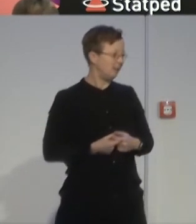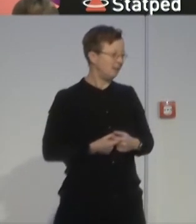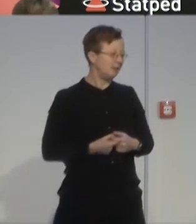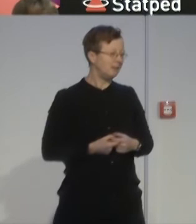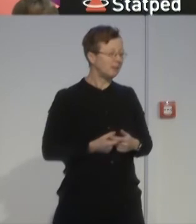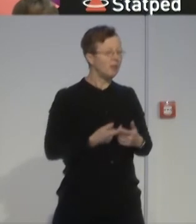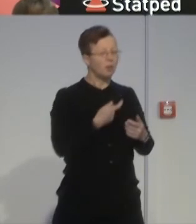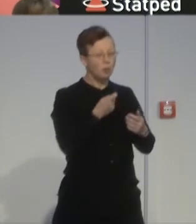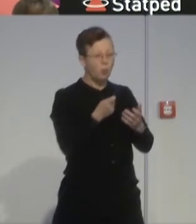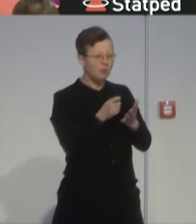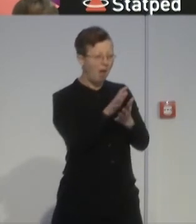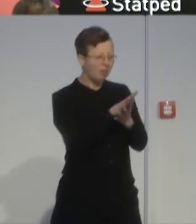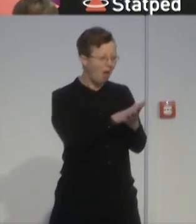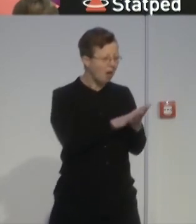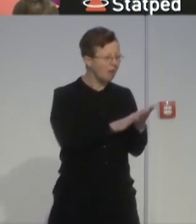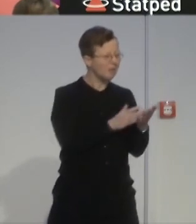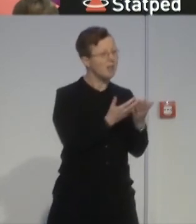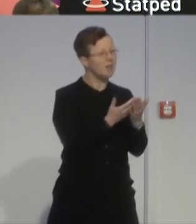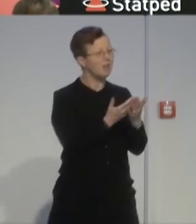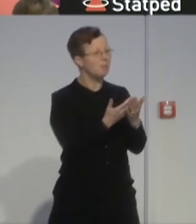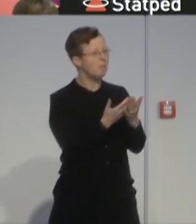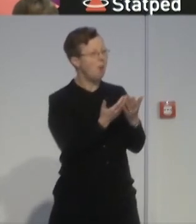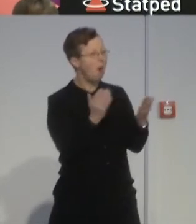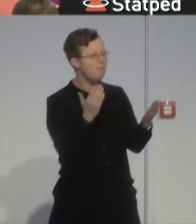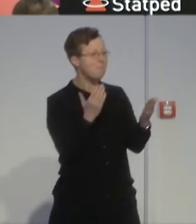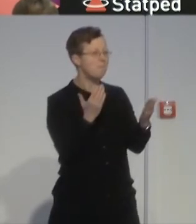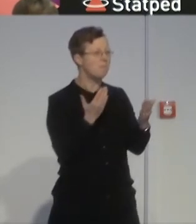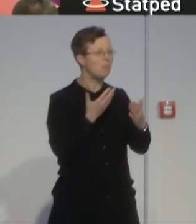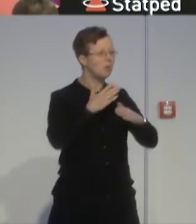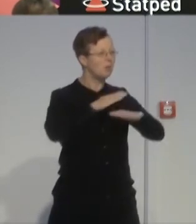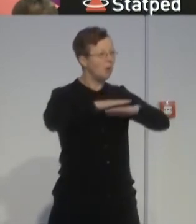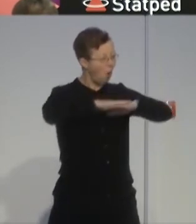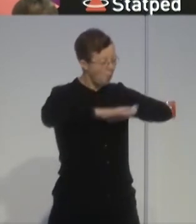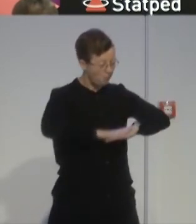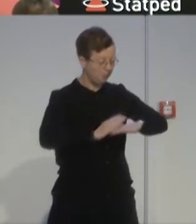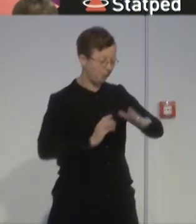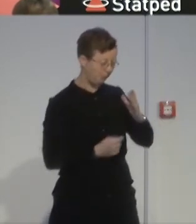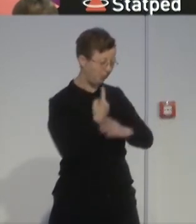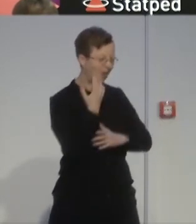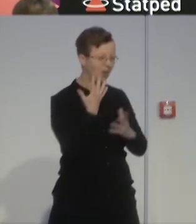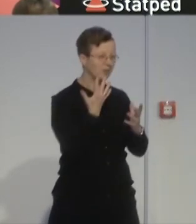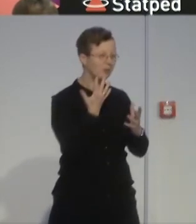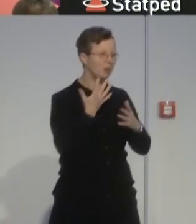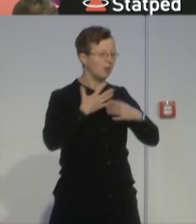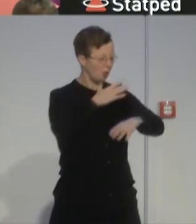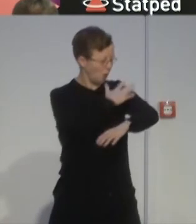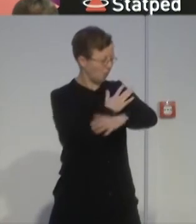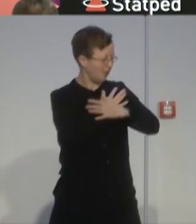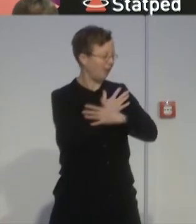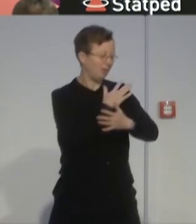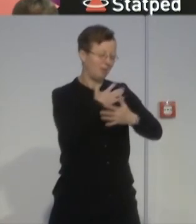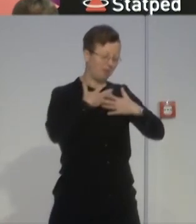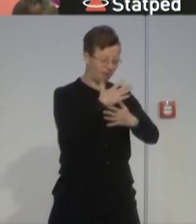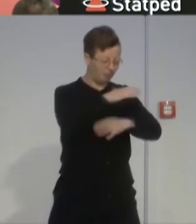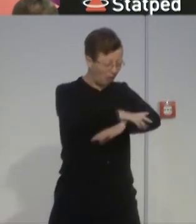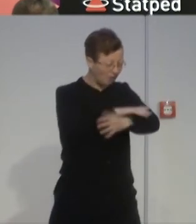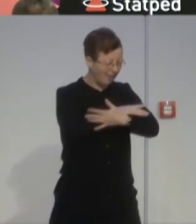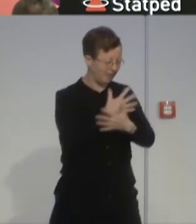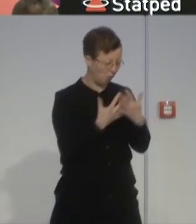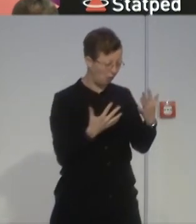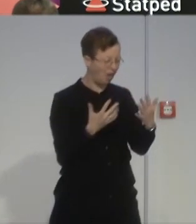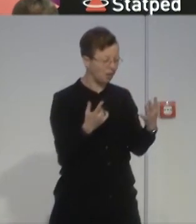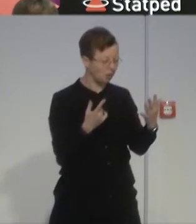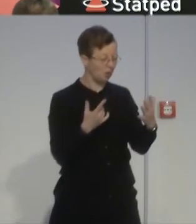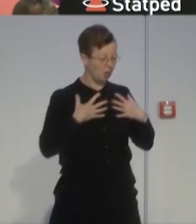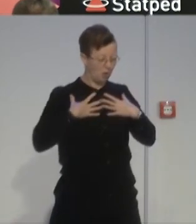Some assumptions about the origin of bodily tactile languaging from a perspective of communicative relations. That bodily